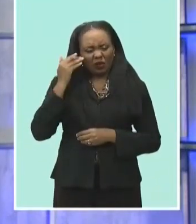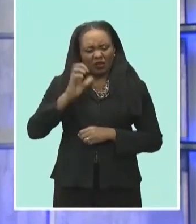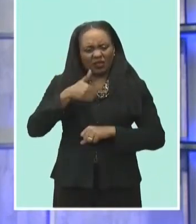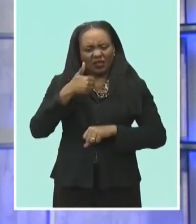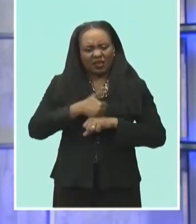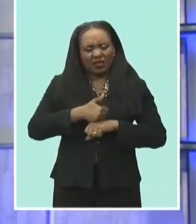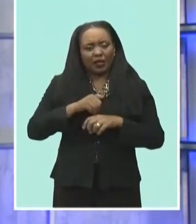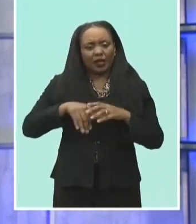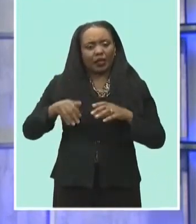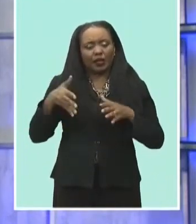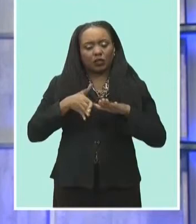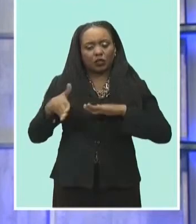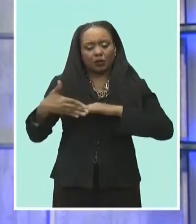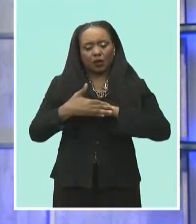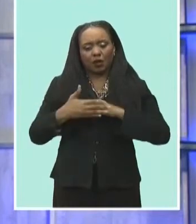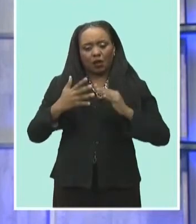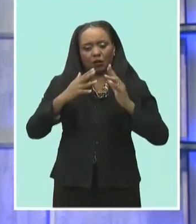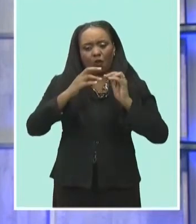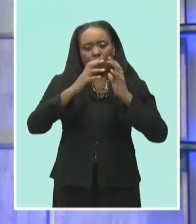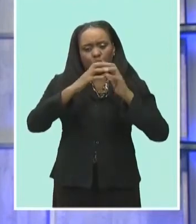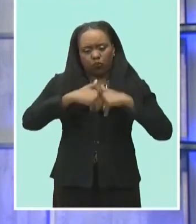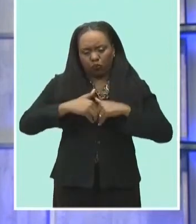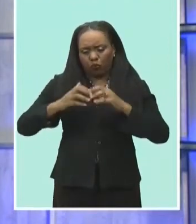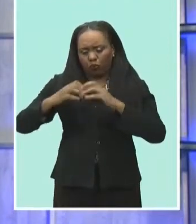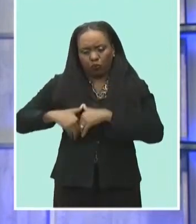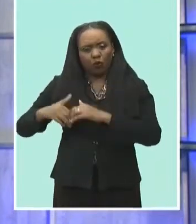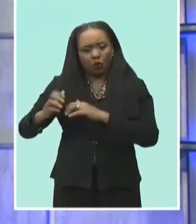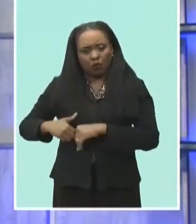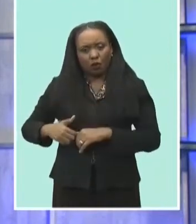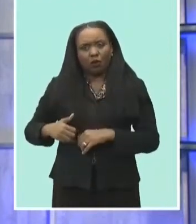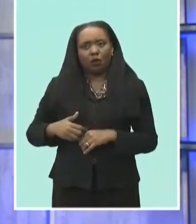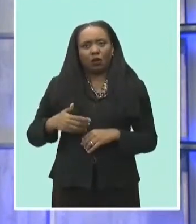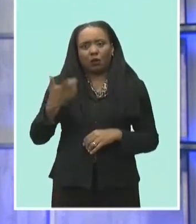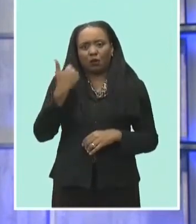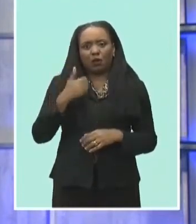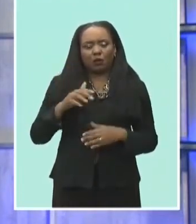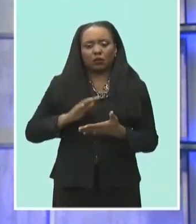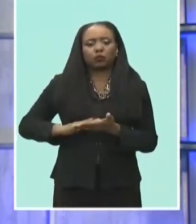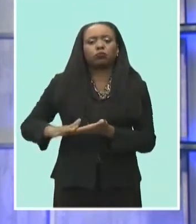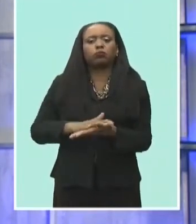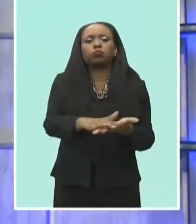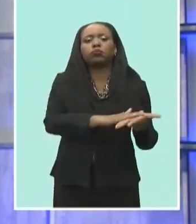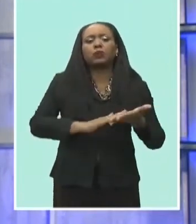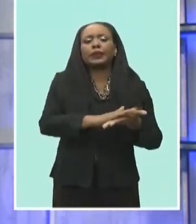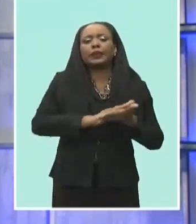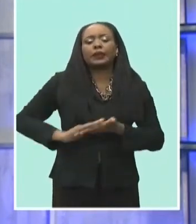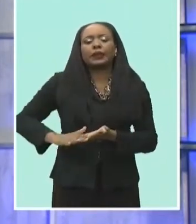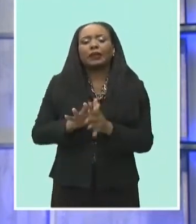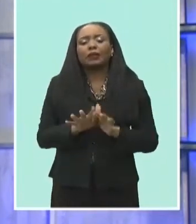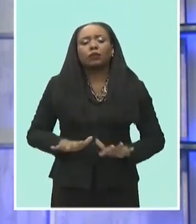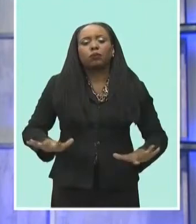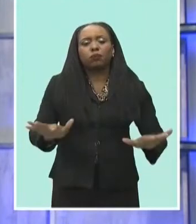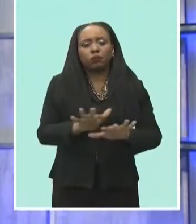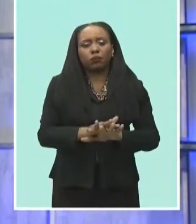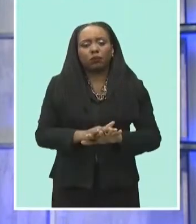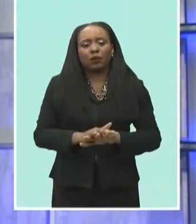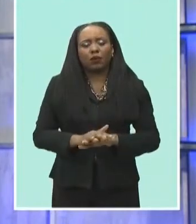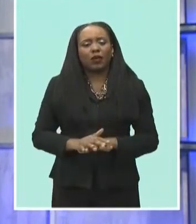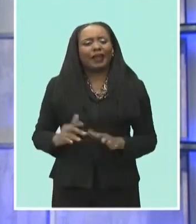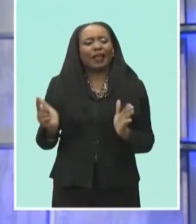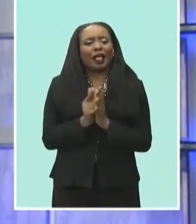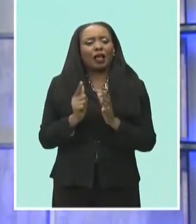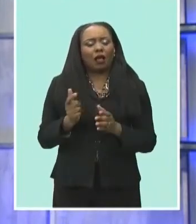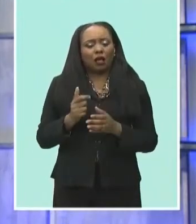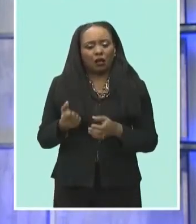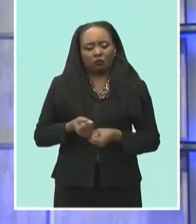a cleanup operation in the area. As we hear in this TVJ report, illegal dumping was only one of the breaches discovered